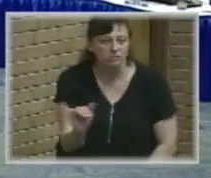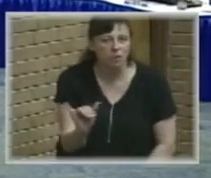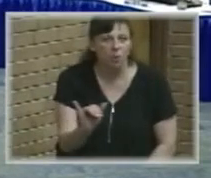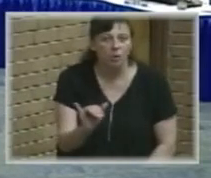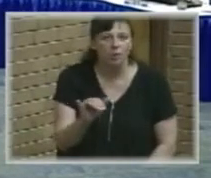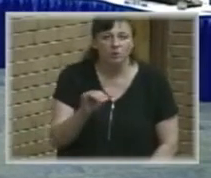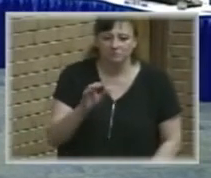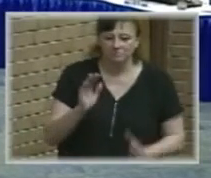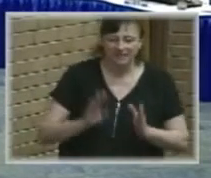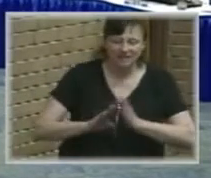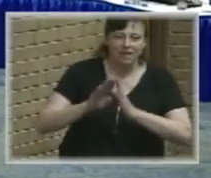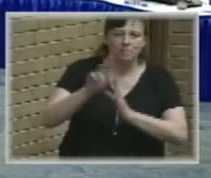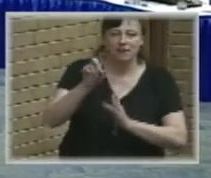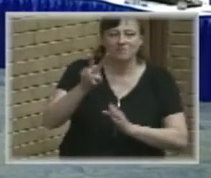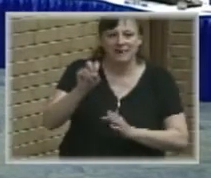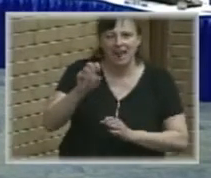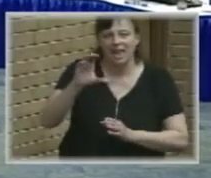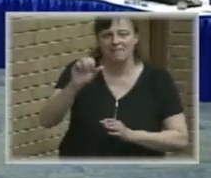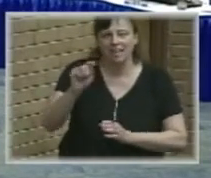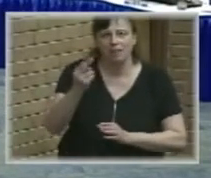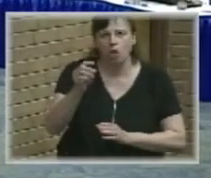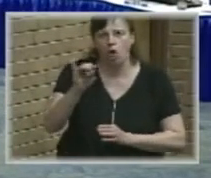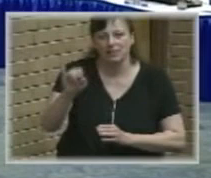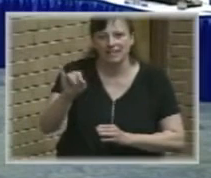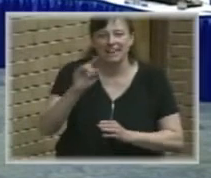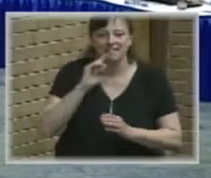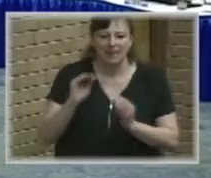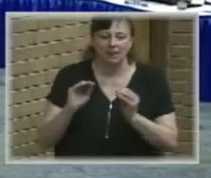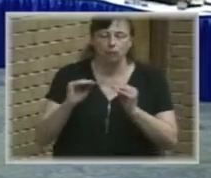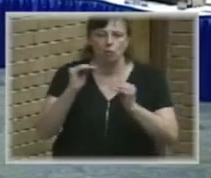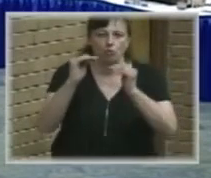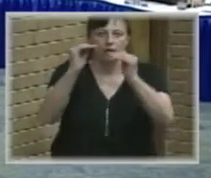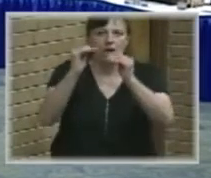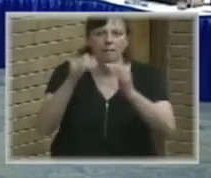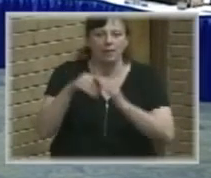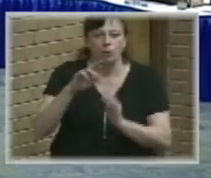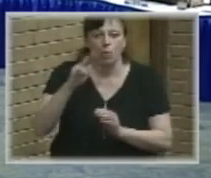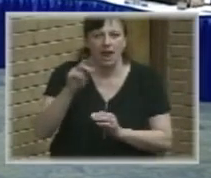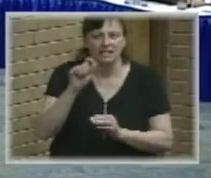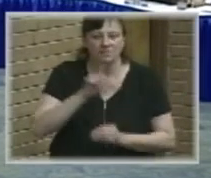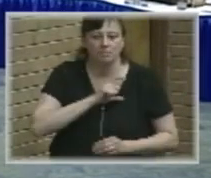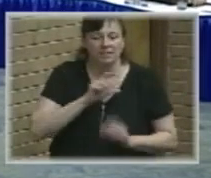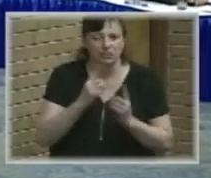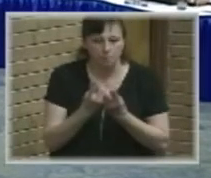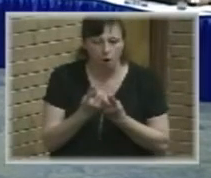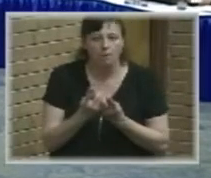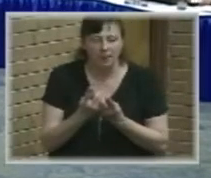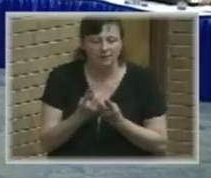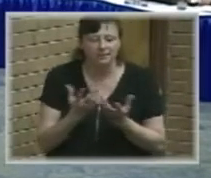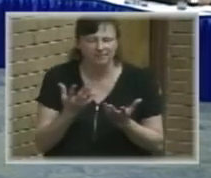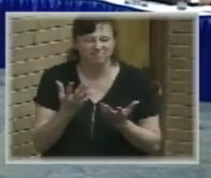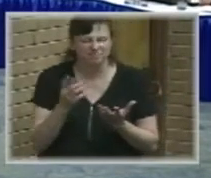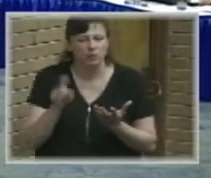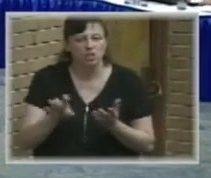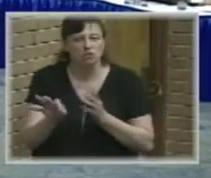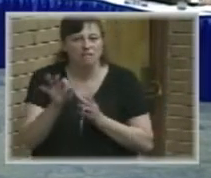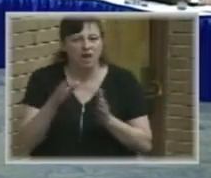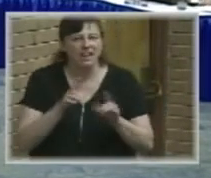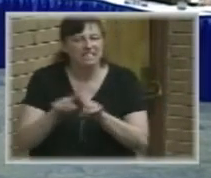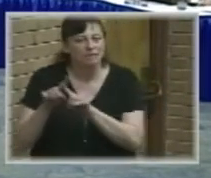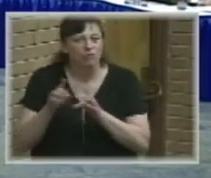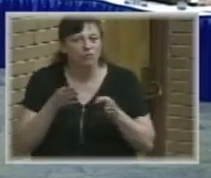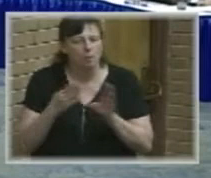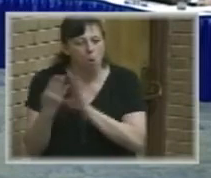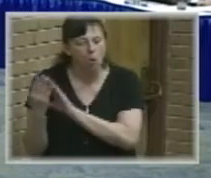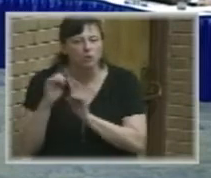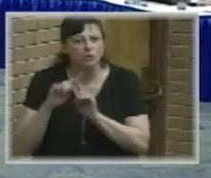Dave Cathaldi as he moved up through the ranks in the police department, and where we can, find ways to